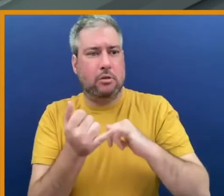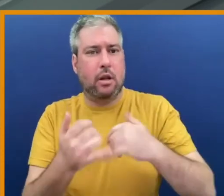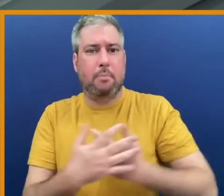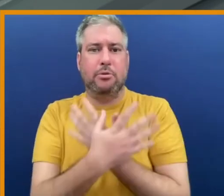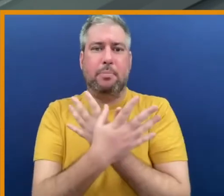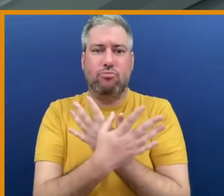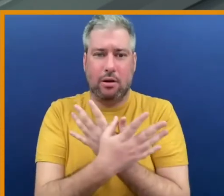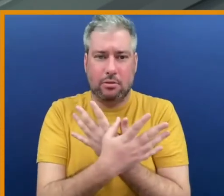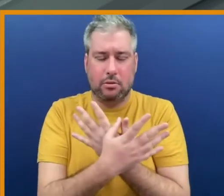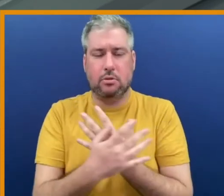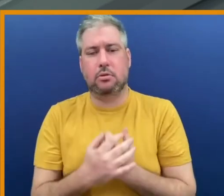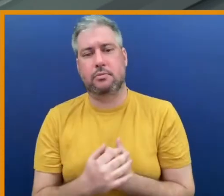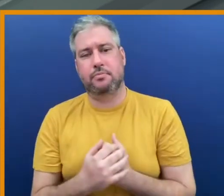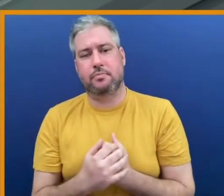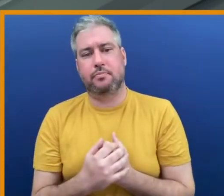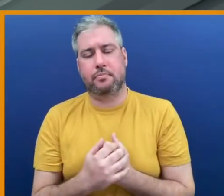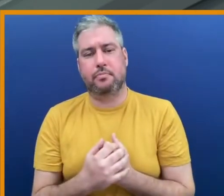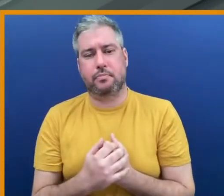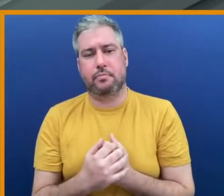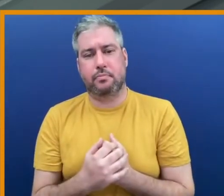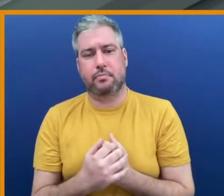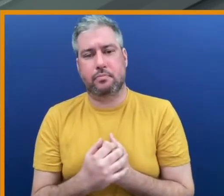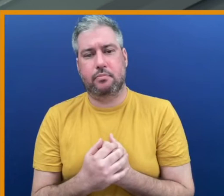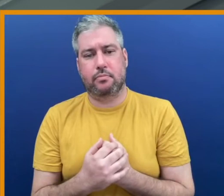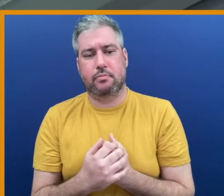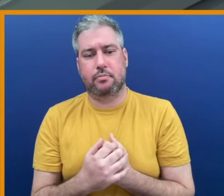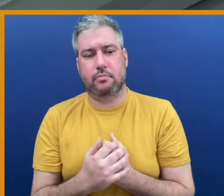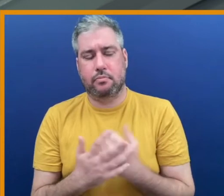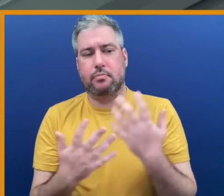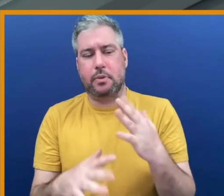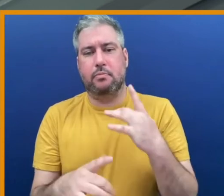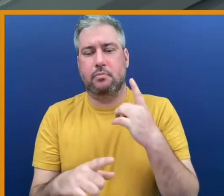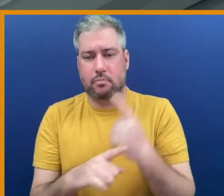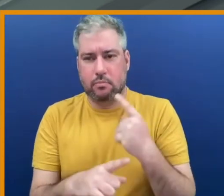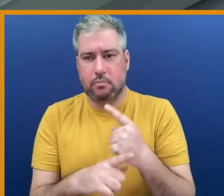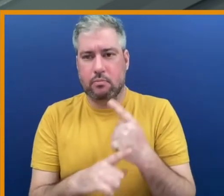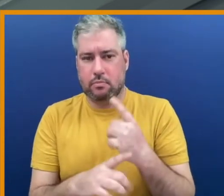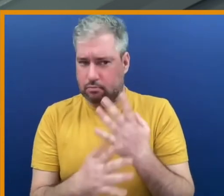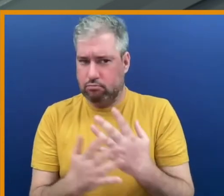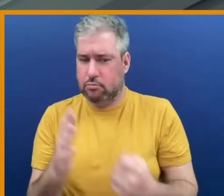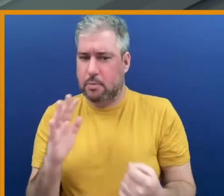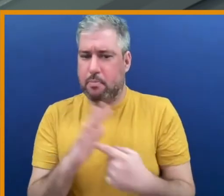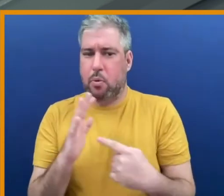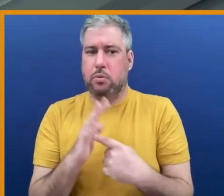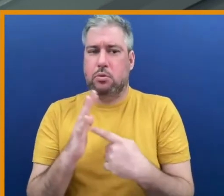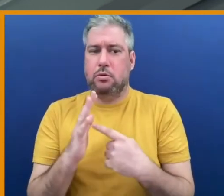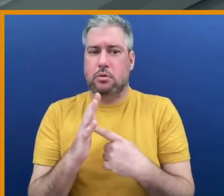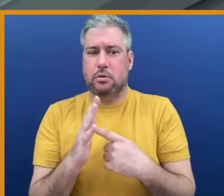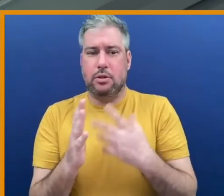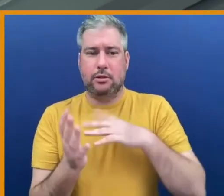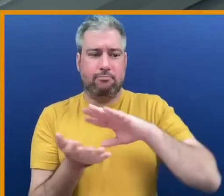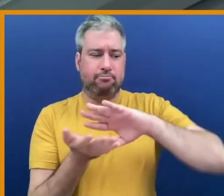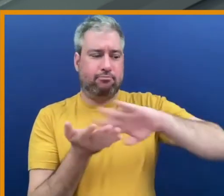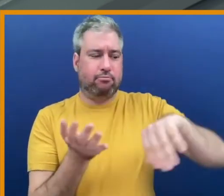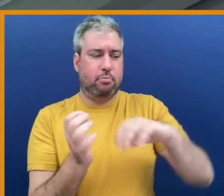important, about removing Boris Johnson. Boris Johnson should have gone well before he became Prime Minister and probably before he became an